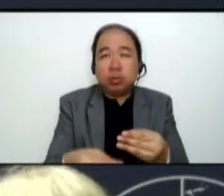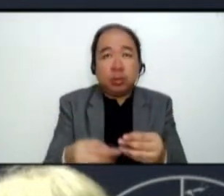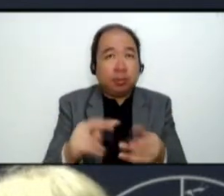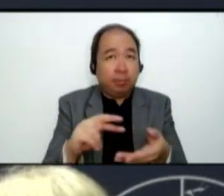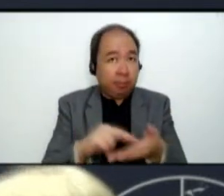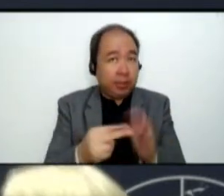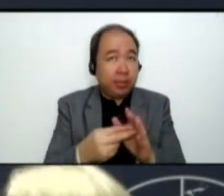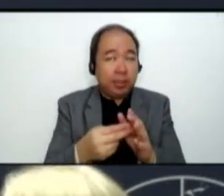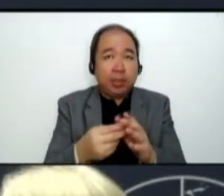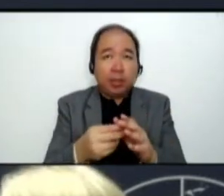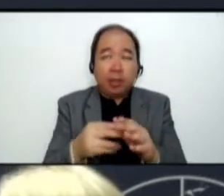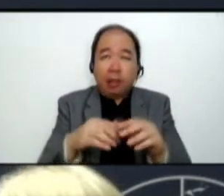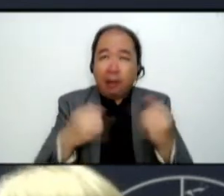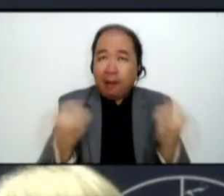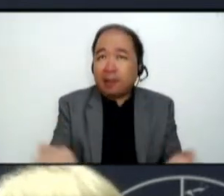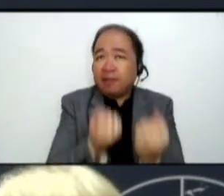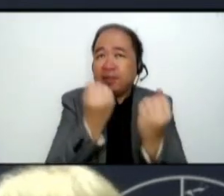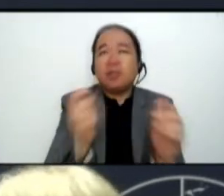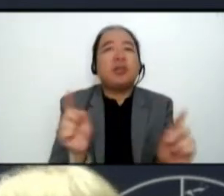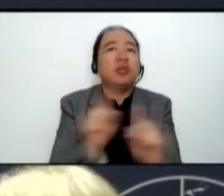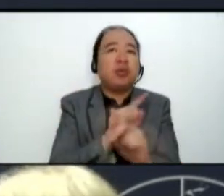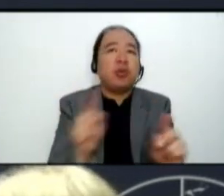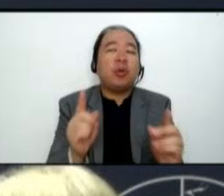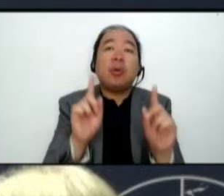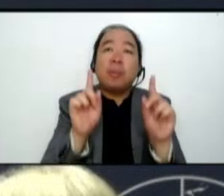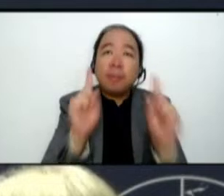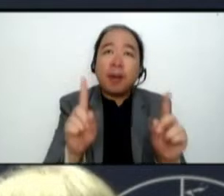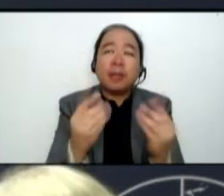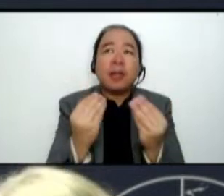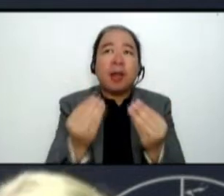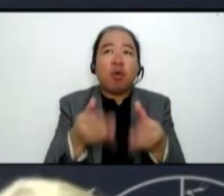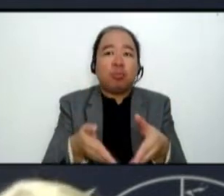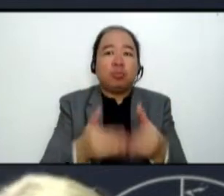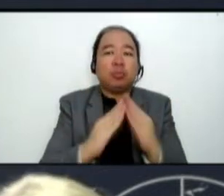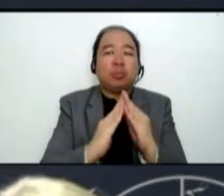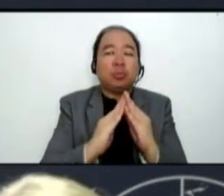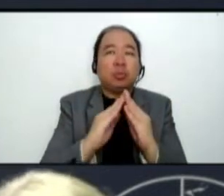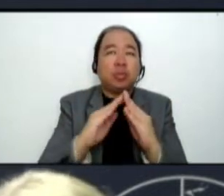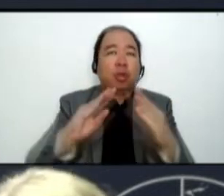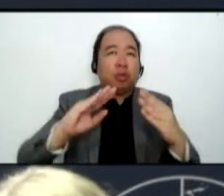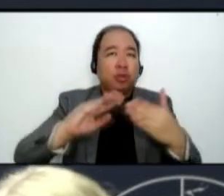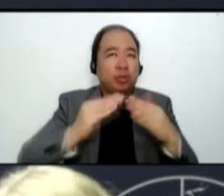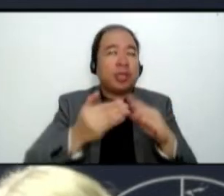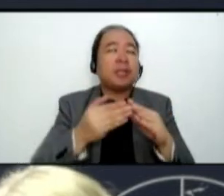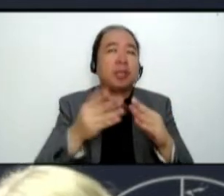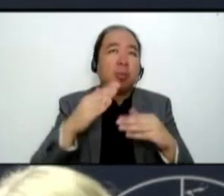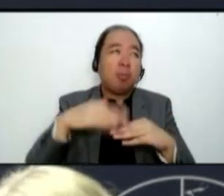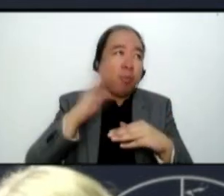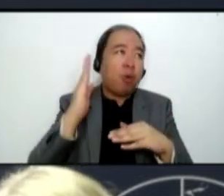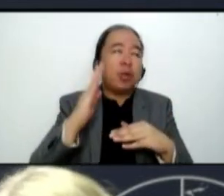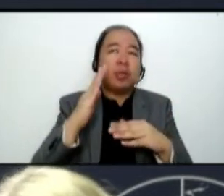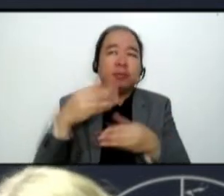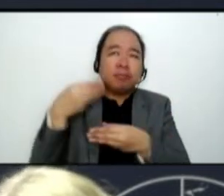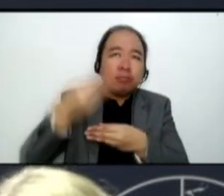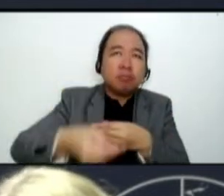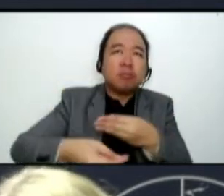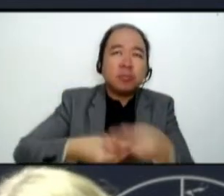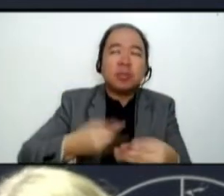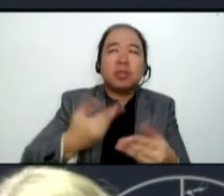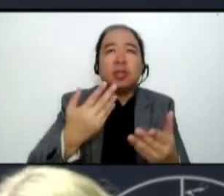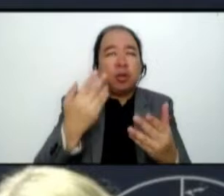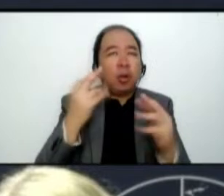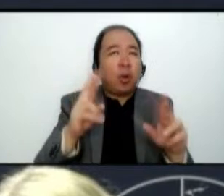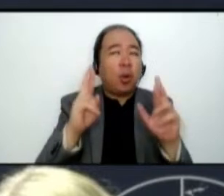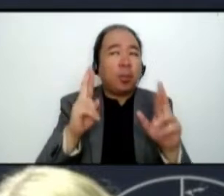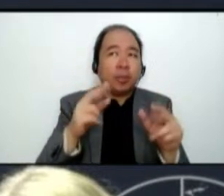to the way that we build a society of longevity. And a society, hopefully, that's more human, that's a bit kinder, that understands